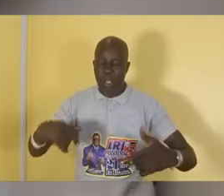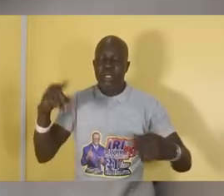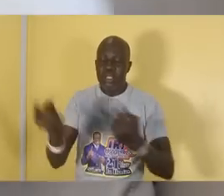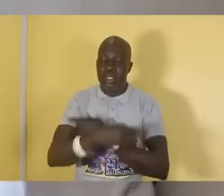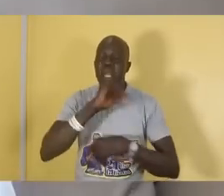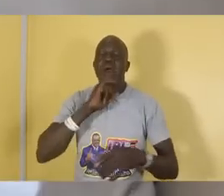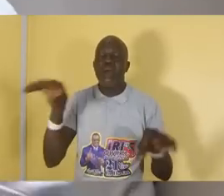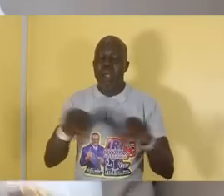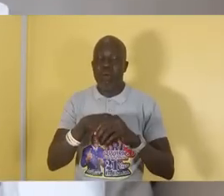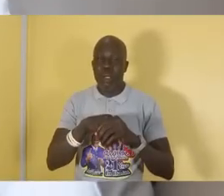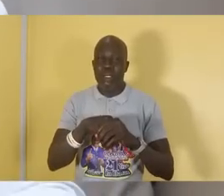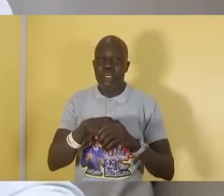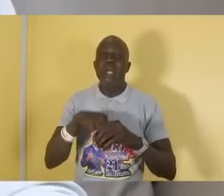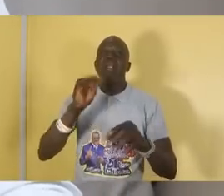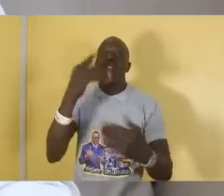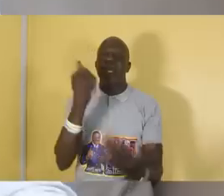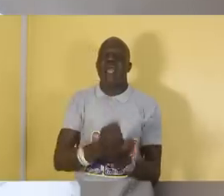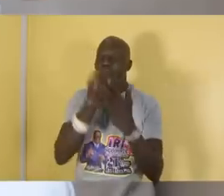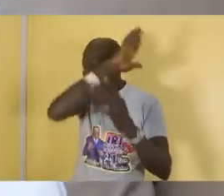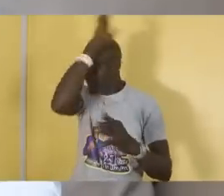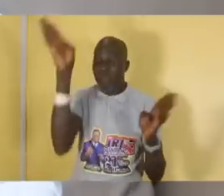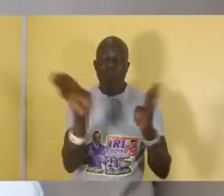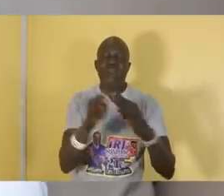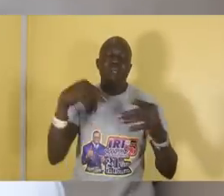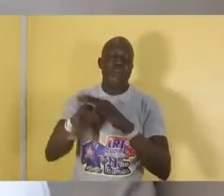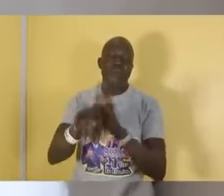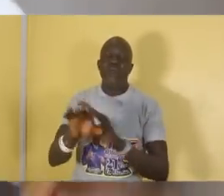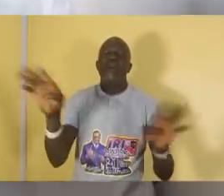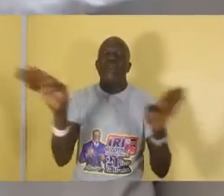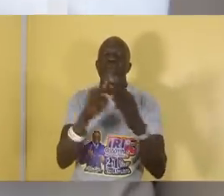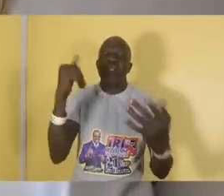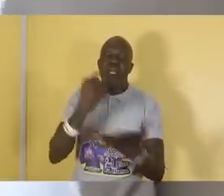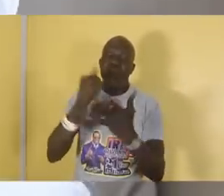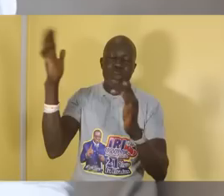you, the day you've done your marriage, you have never received it. Yet.